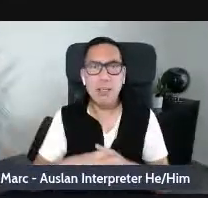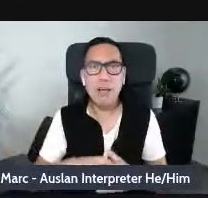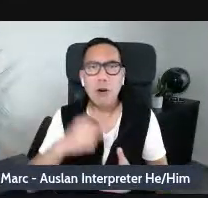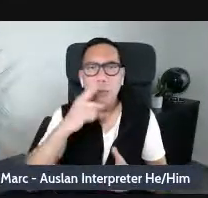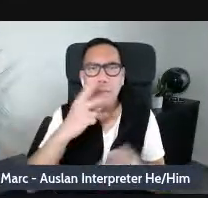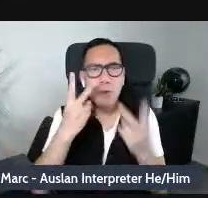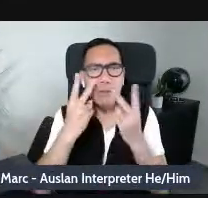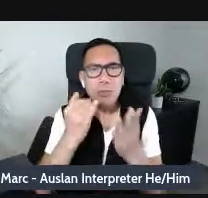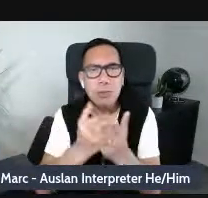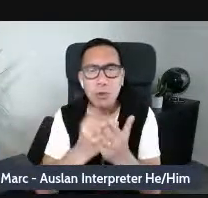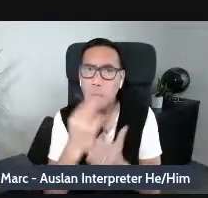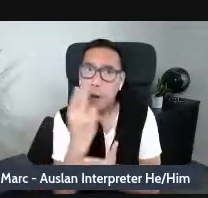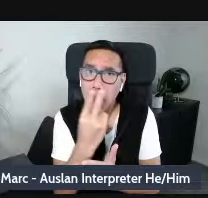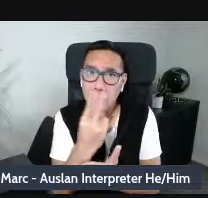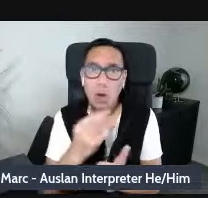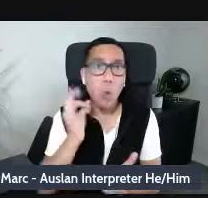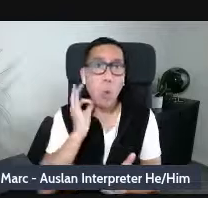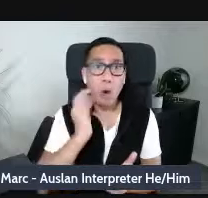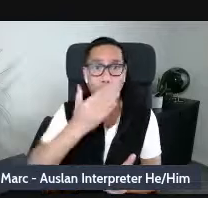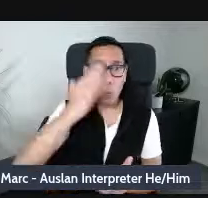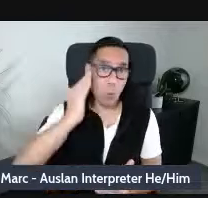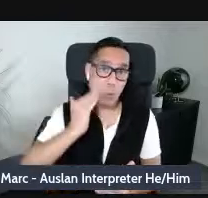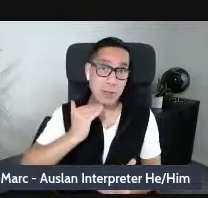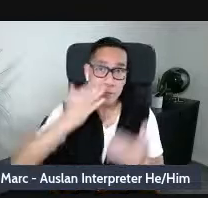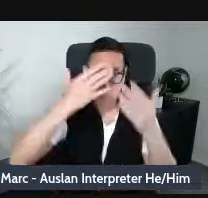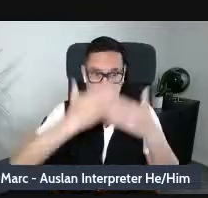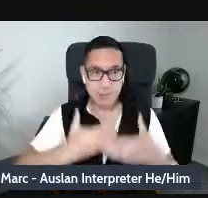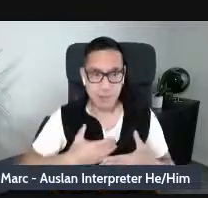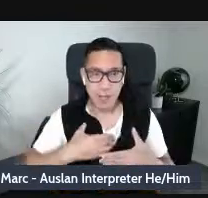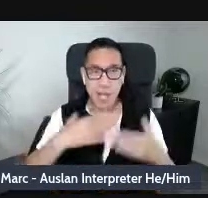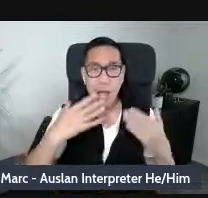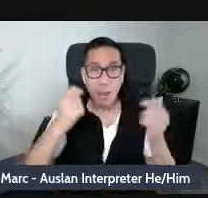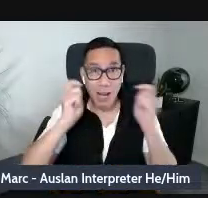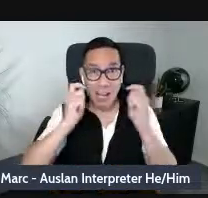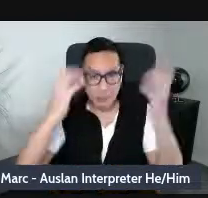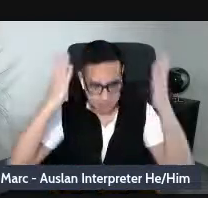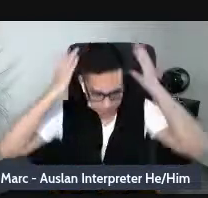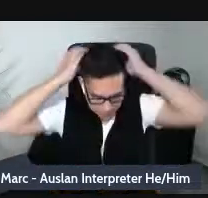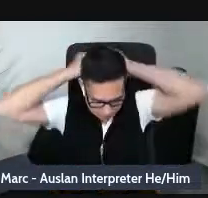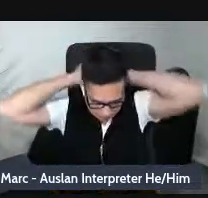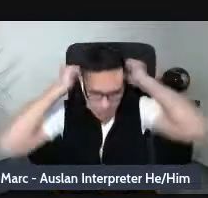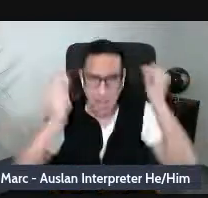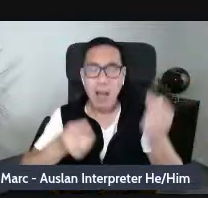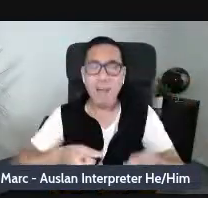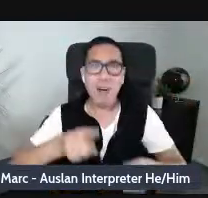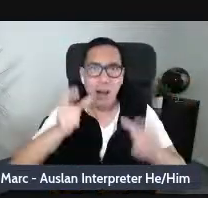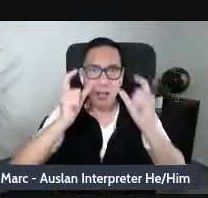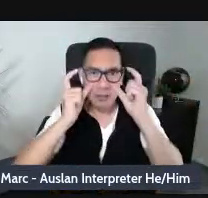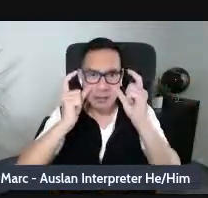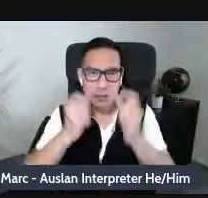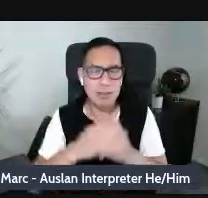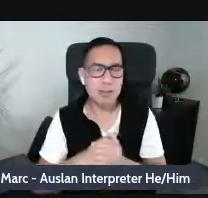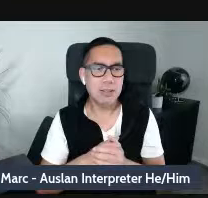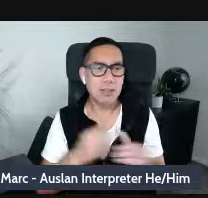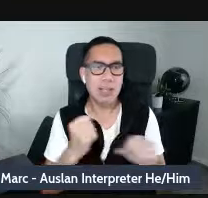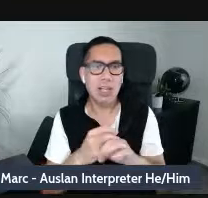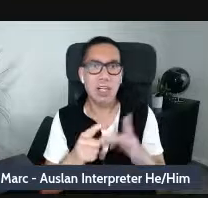blindness, I'm a white woman. I've got my hair back in a ponytail and I'm wearing glasses. Jill's got my slides up